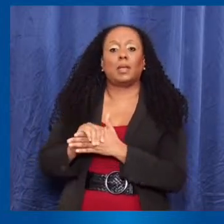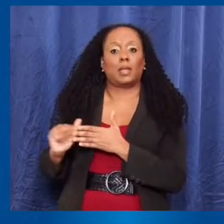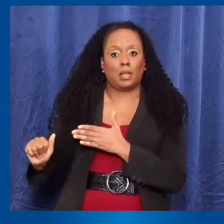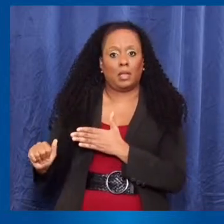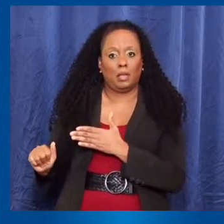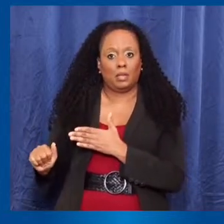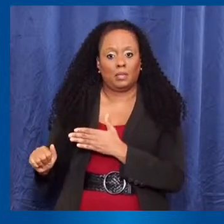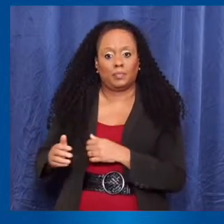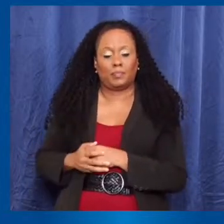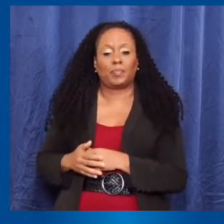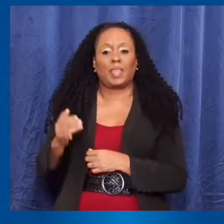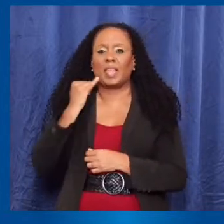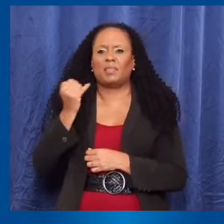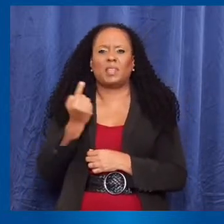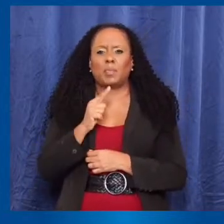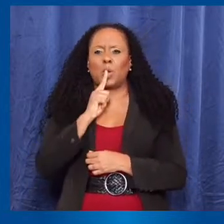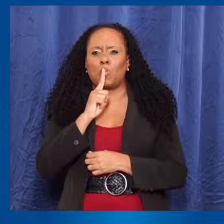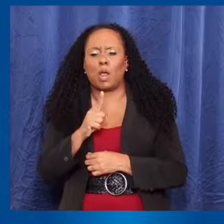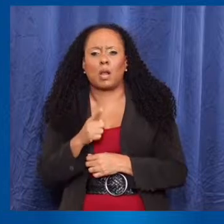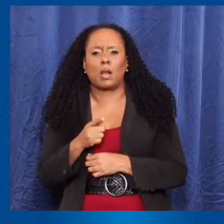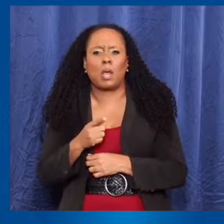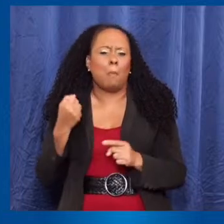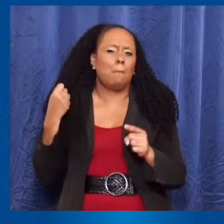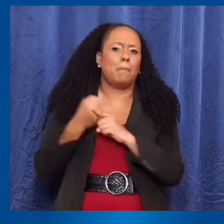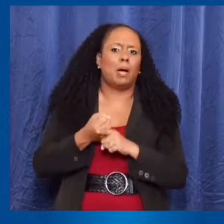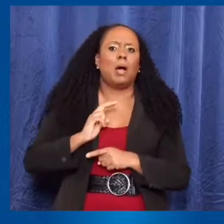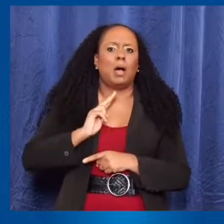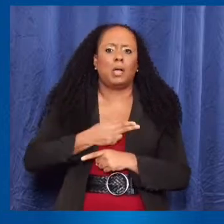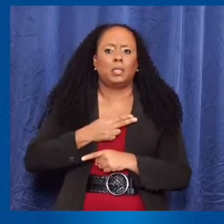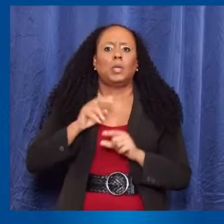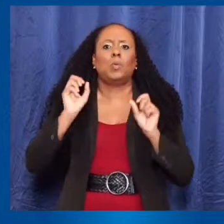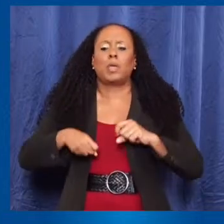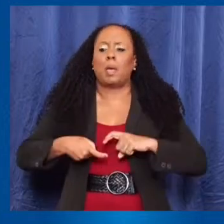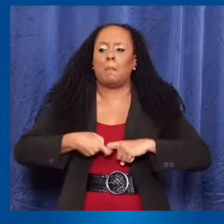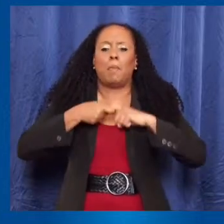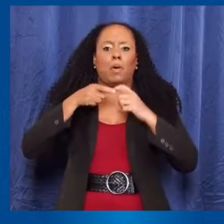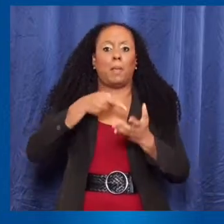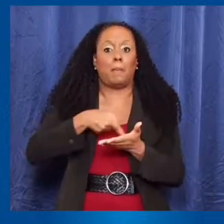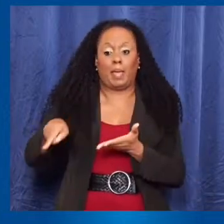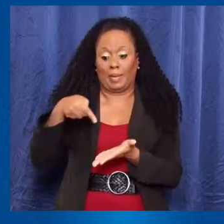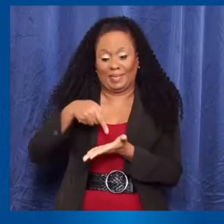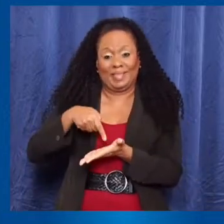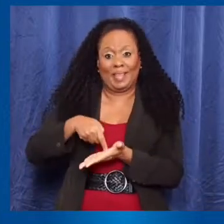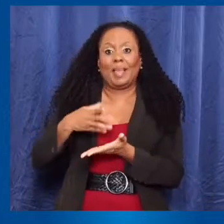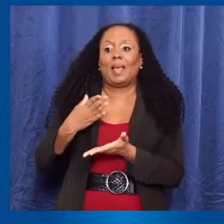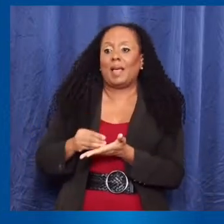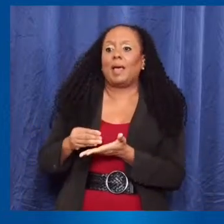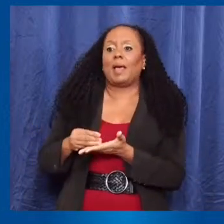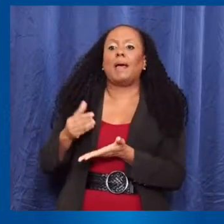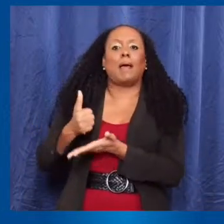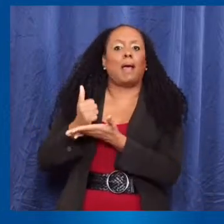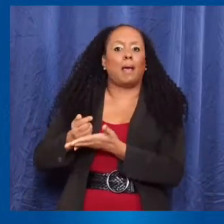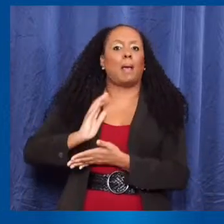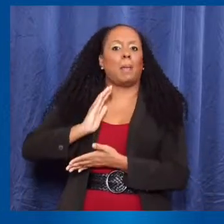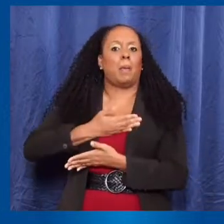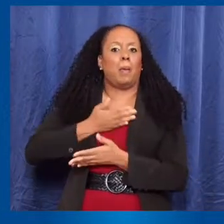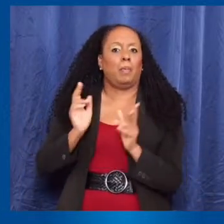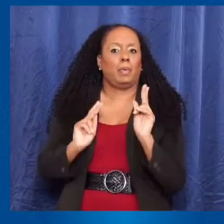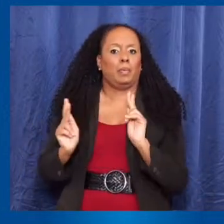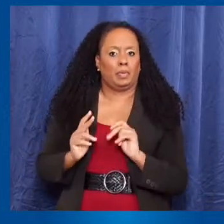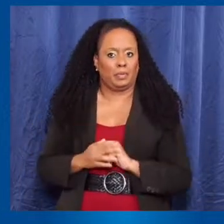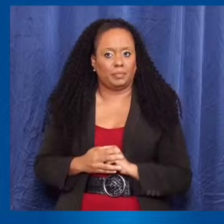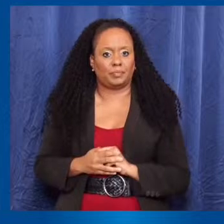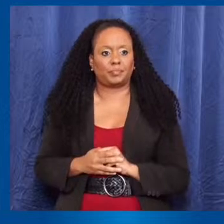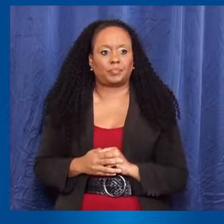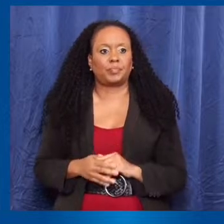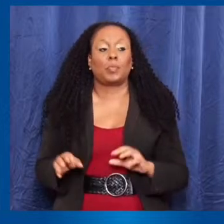GDP. 16, 17% of GDP now that has grown. There's no country, no company, no